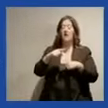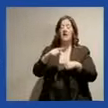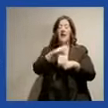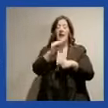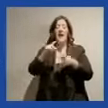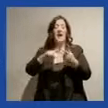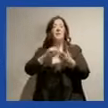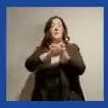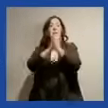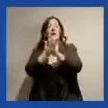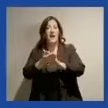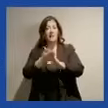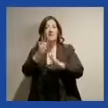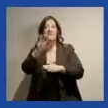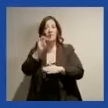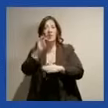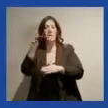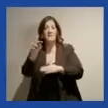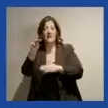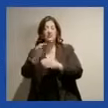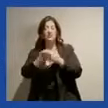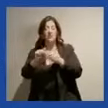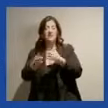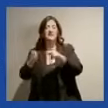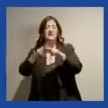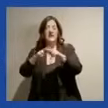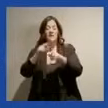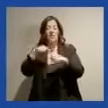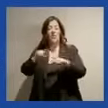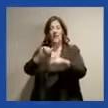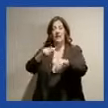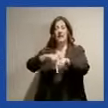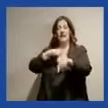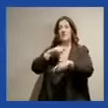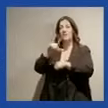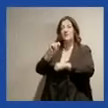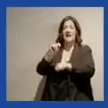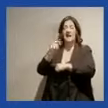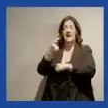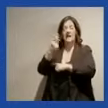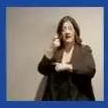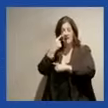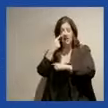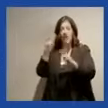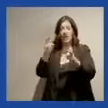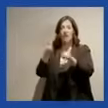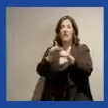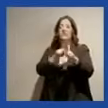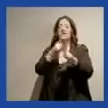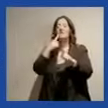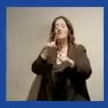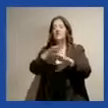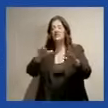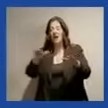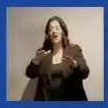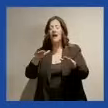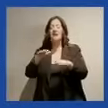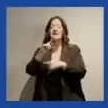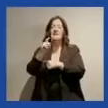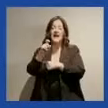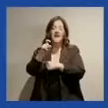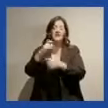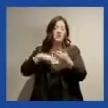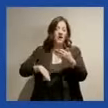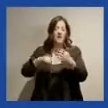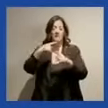went from $400 million on the EITC to over $1.3 billion. We added the $1,000 child tax credits. We added a foster youth tax credit. We